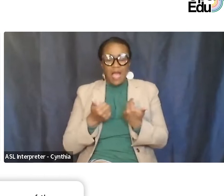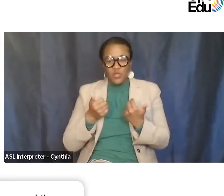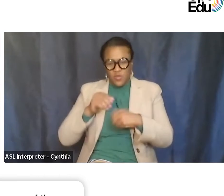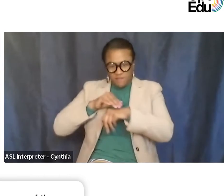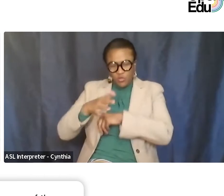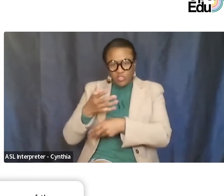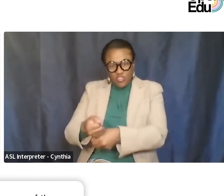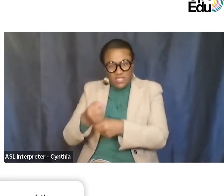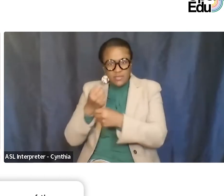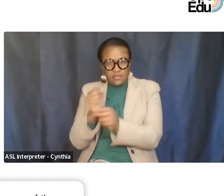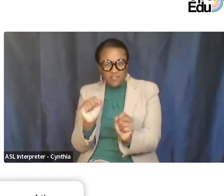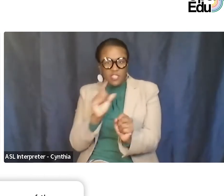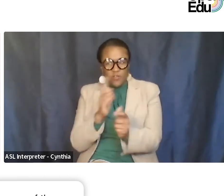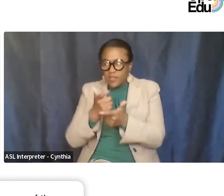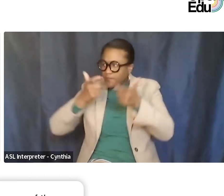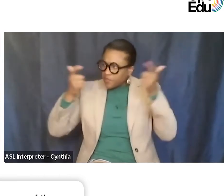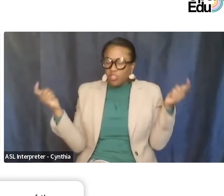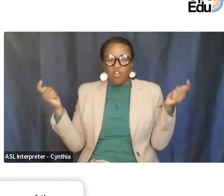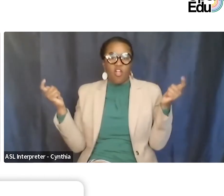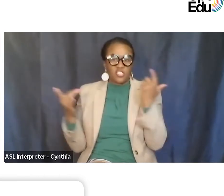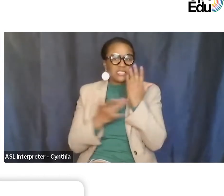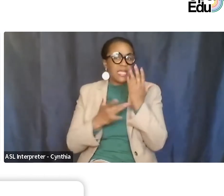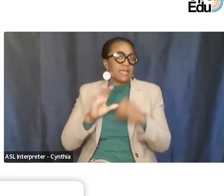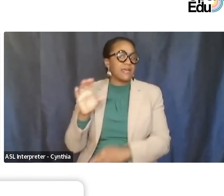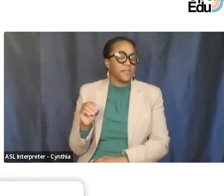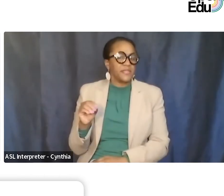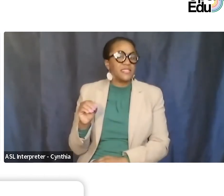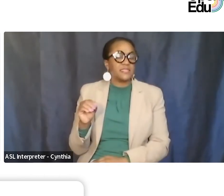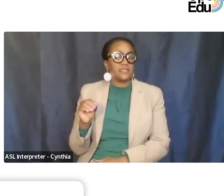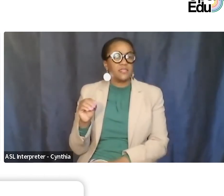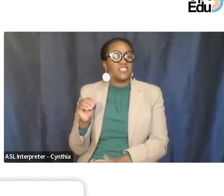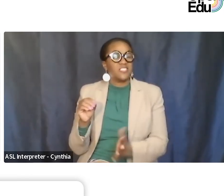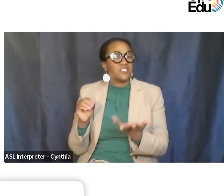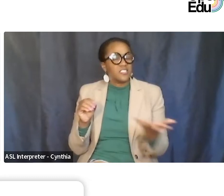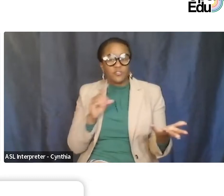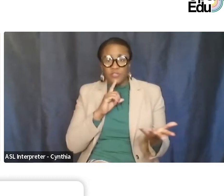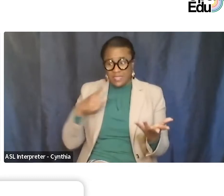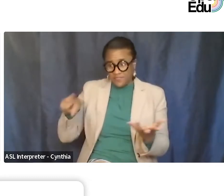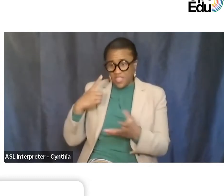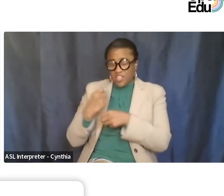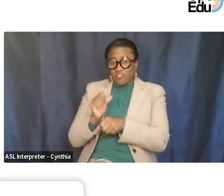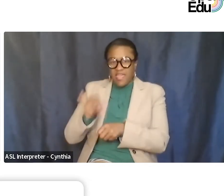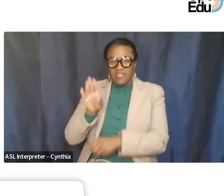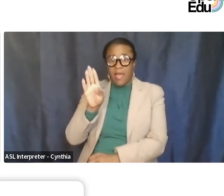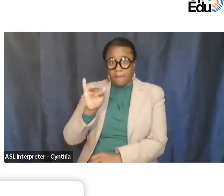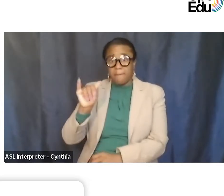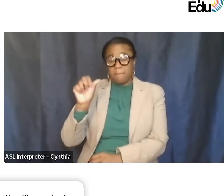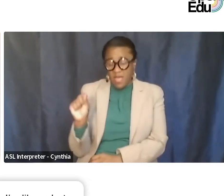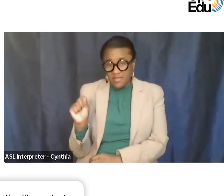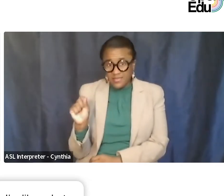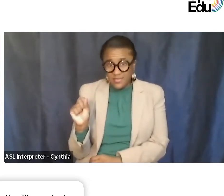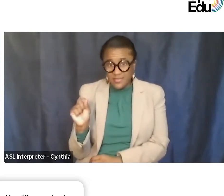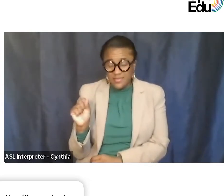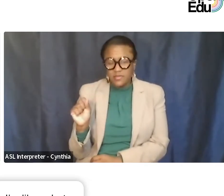in some of these really large tech companies that create that bias? And